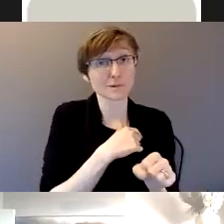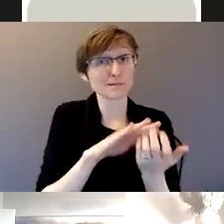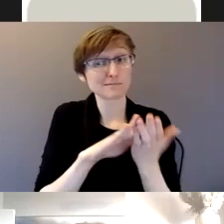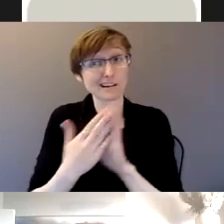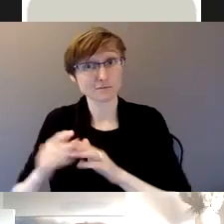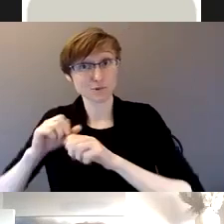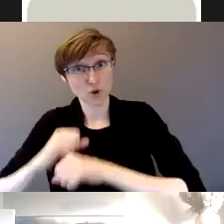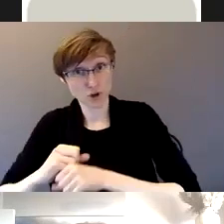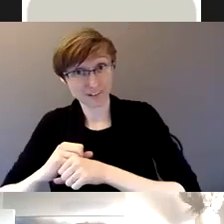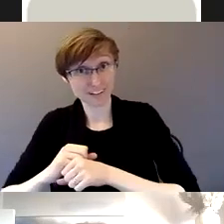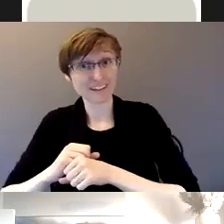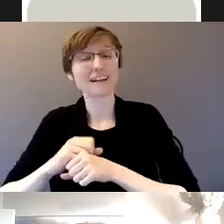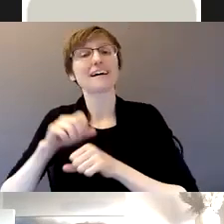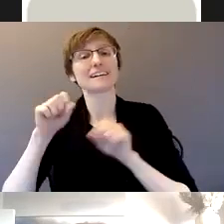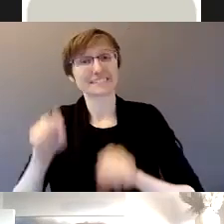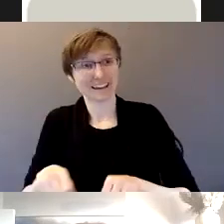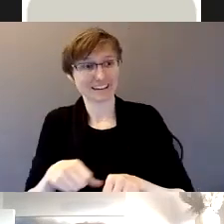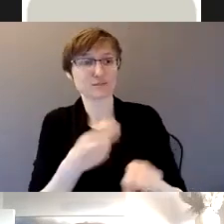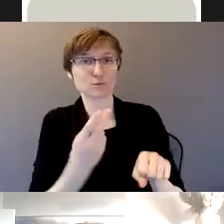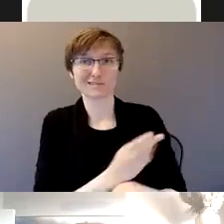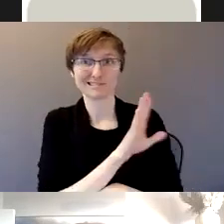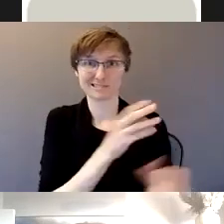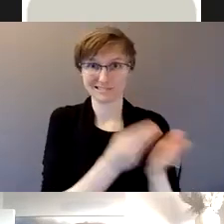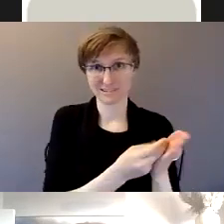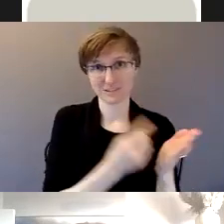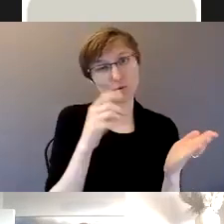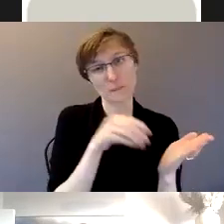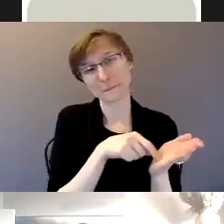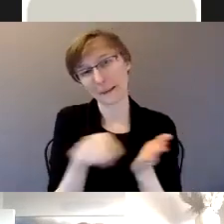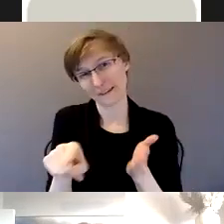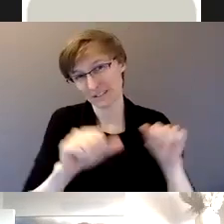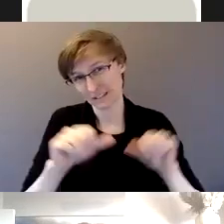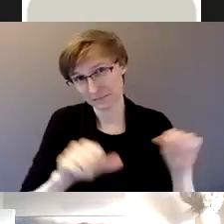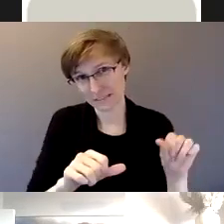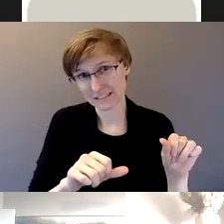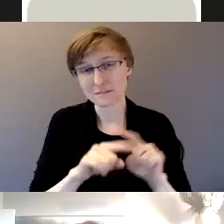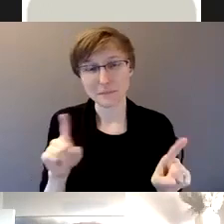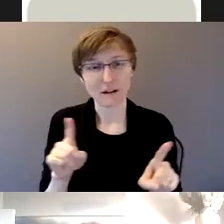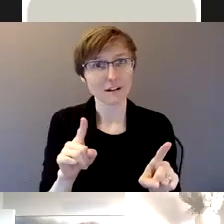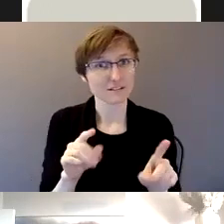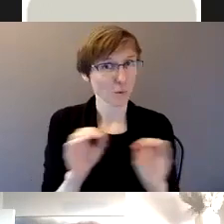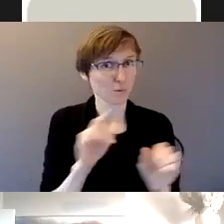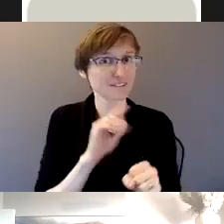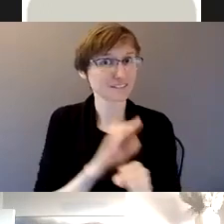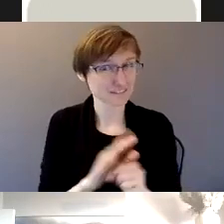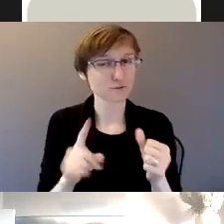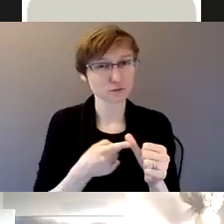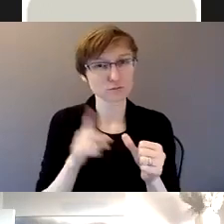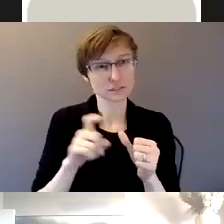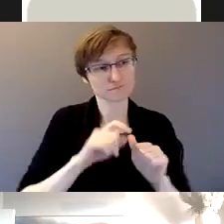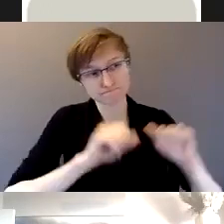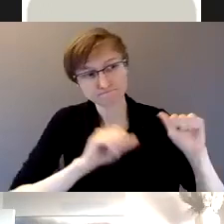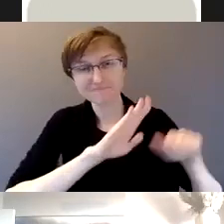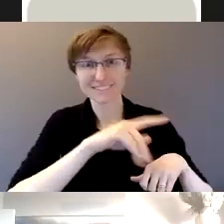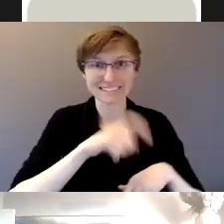we'd have to look at what's the state of their finances, what are their needs, and can they afford it? Perfect, thank you. Quite